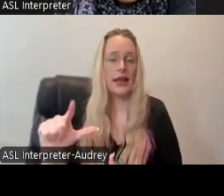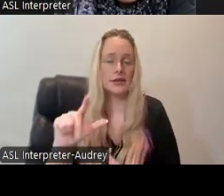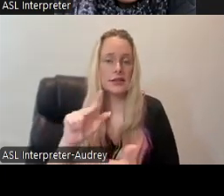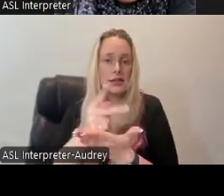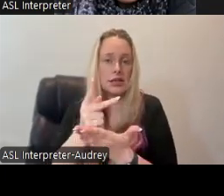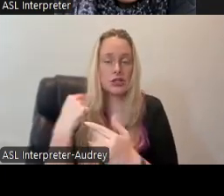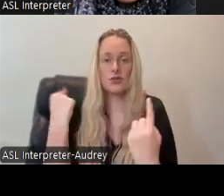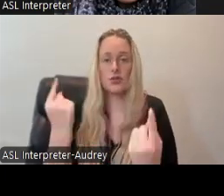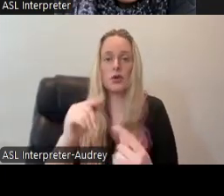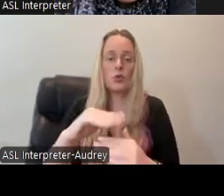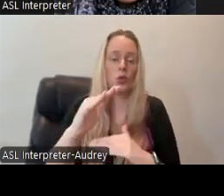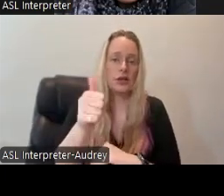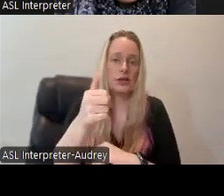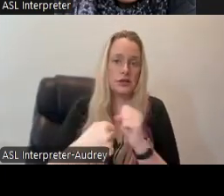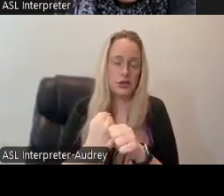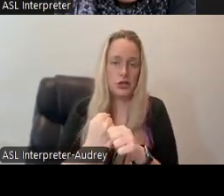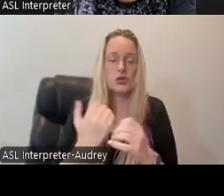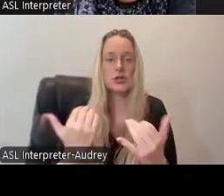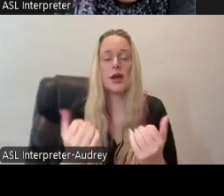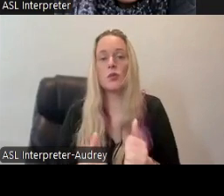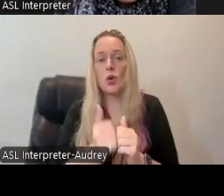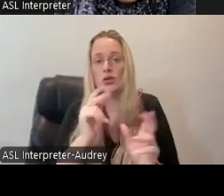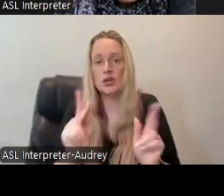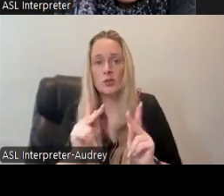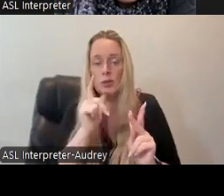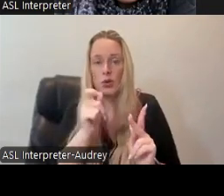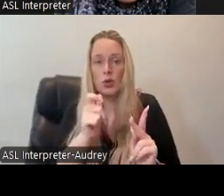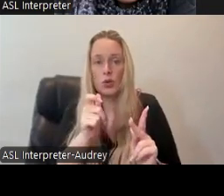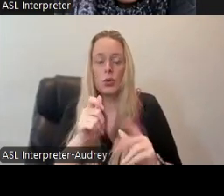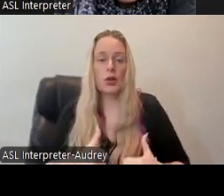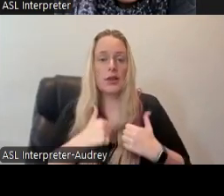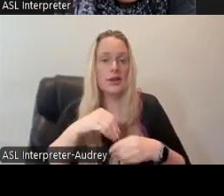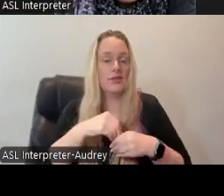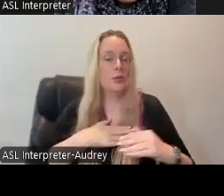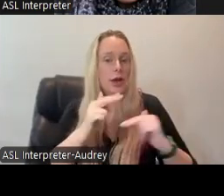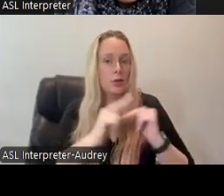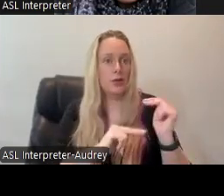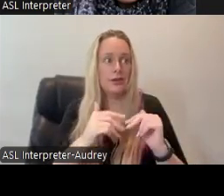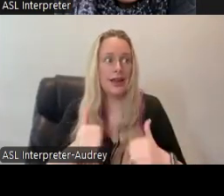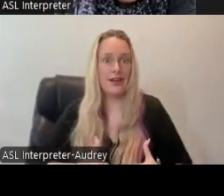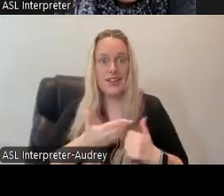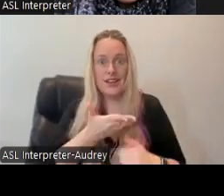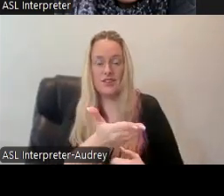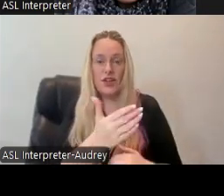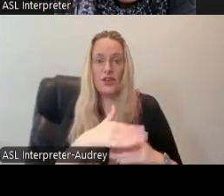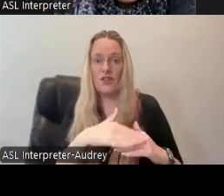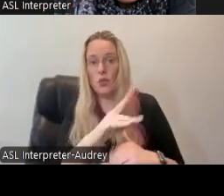and most of the other residents in my building have lived in the neighborhood for at least 3 decades.